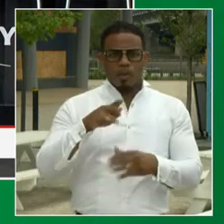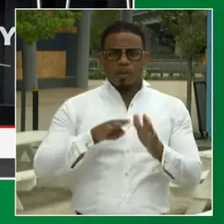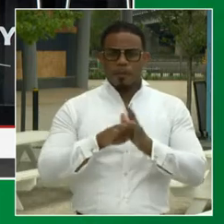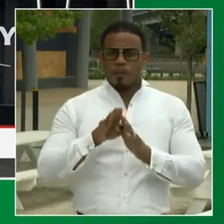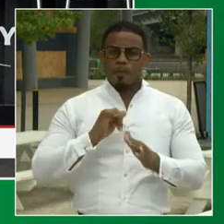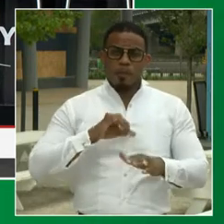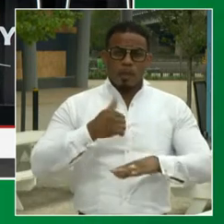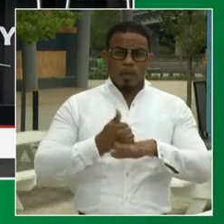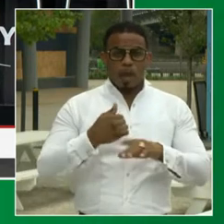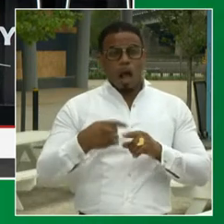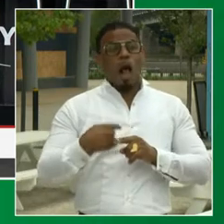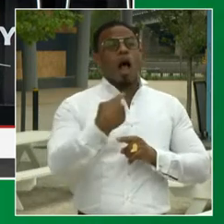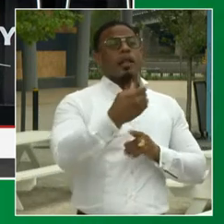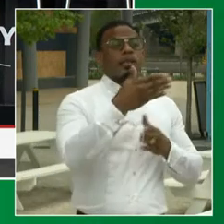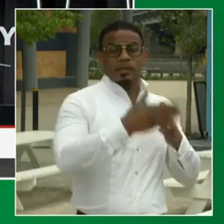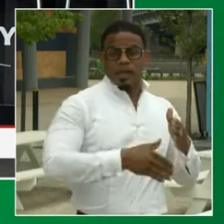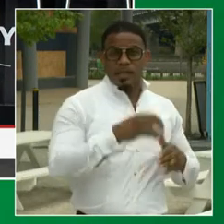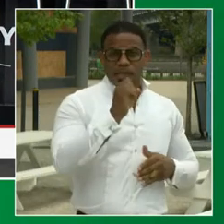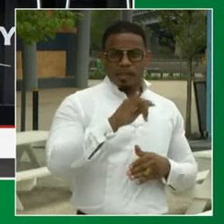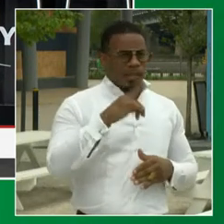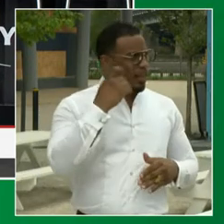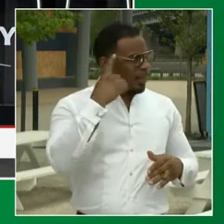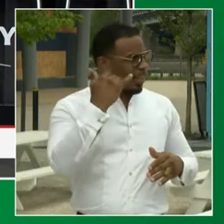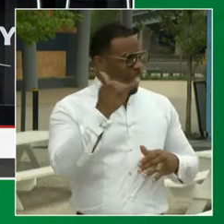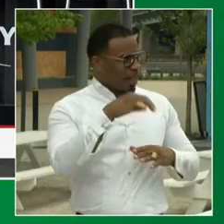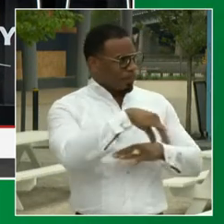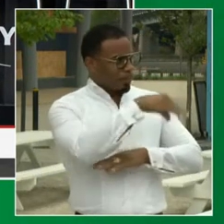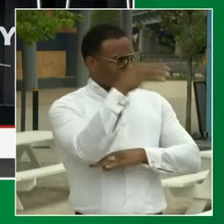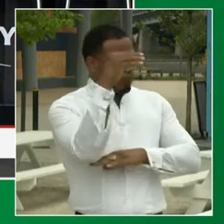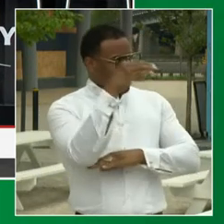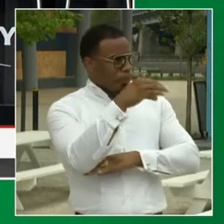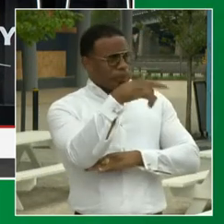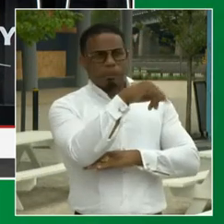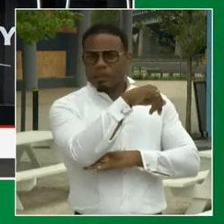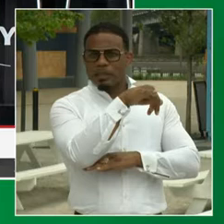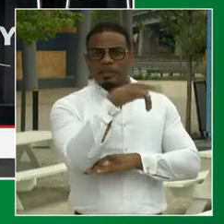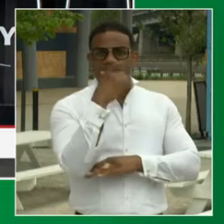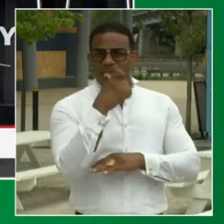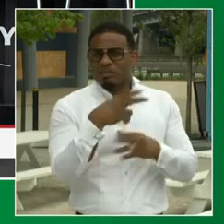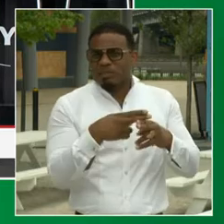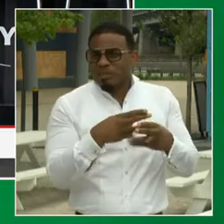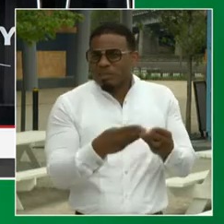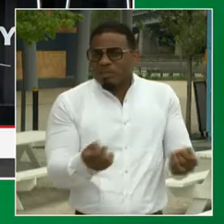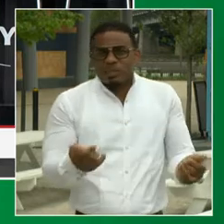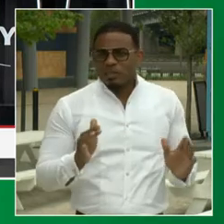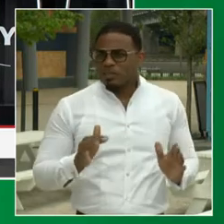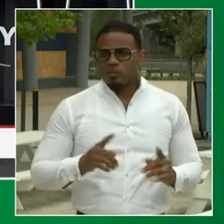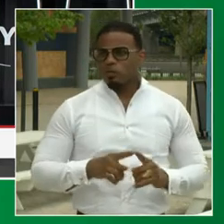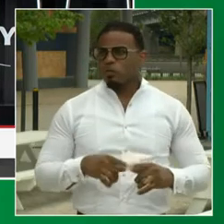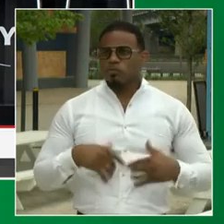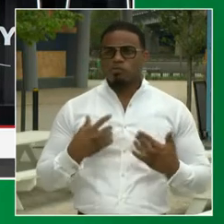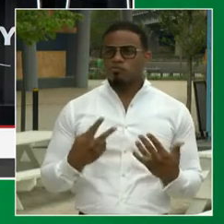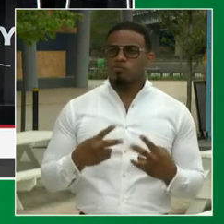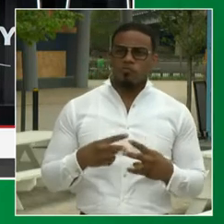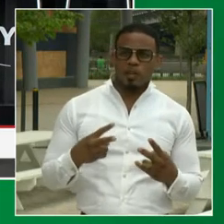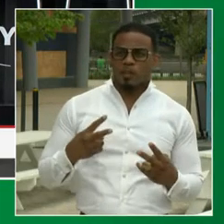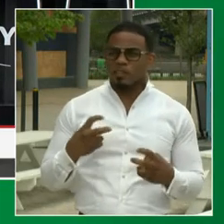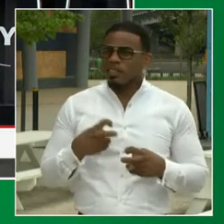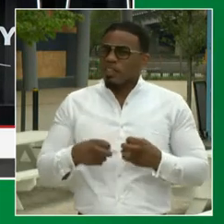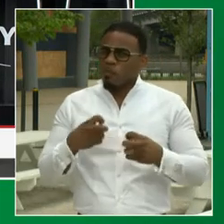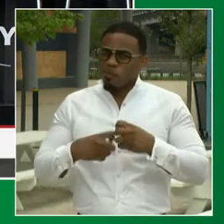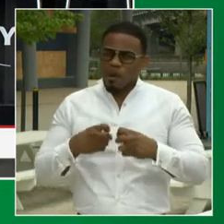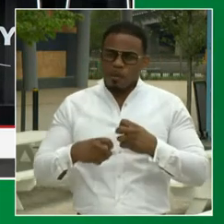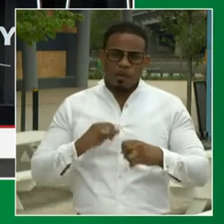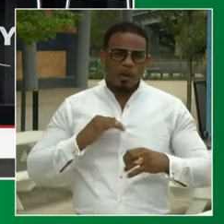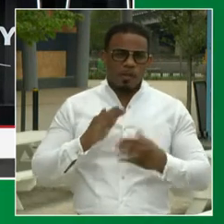located on the other side of South Cap where that yellow crane is, and we're just an interim solution to a very tough problem in